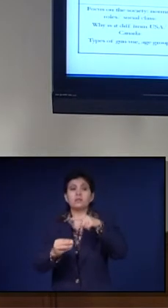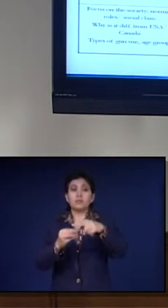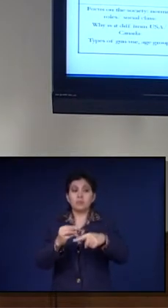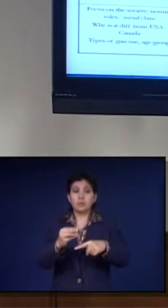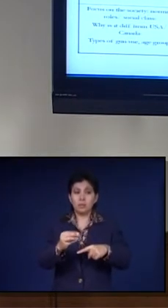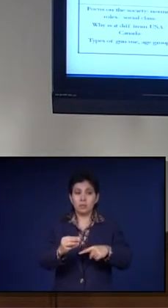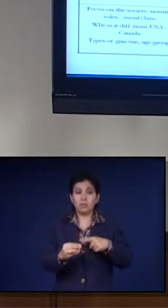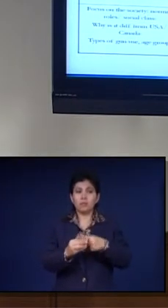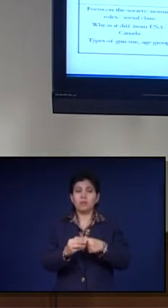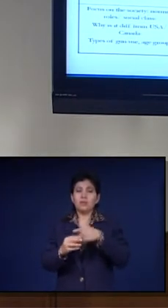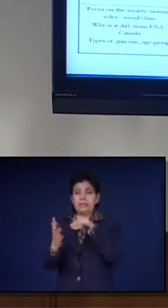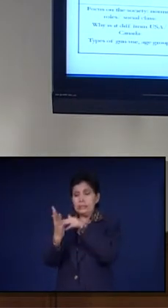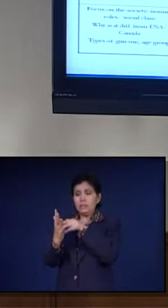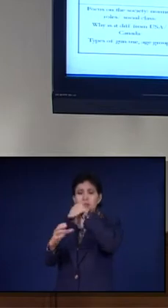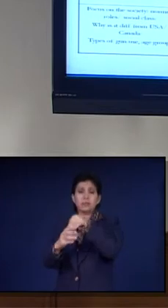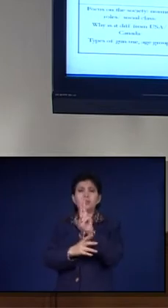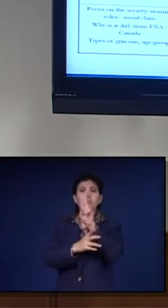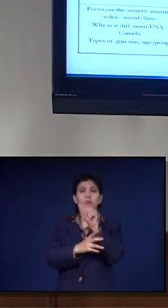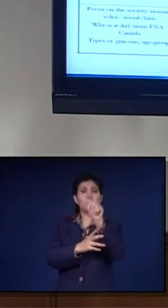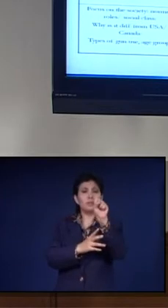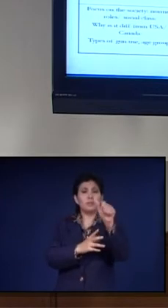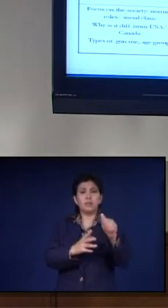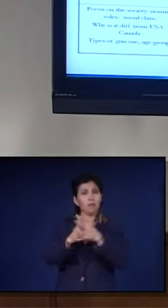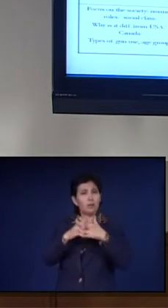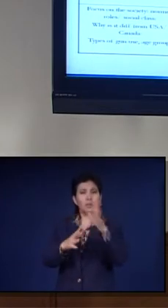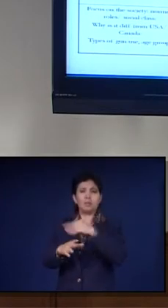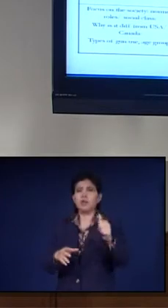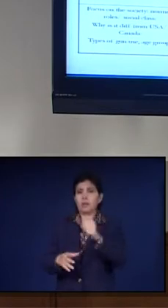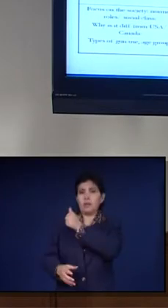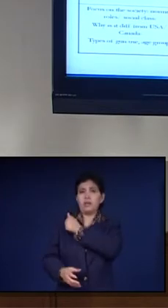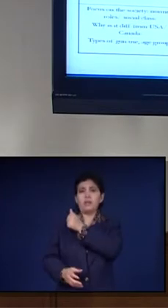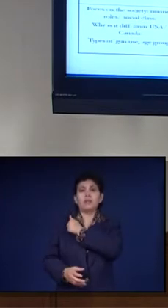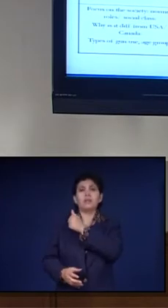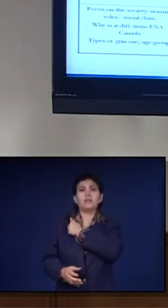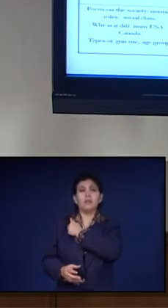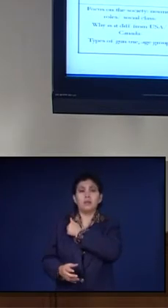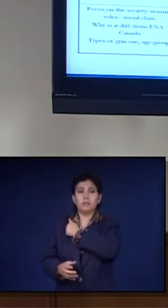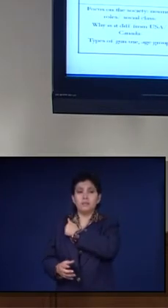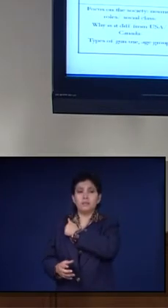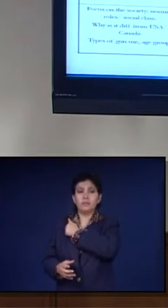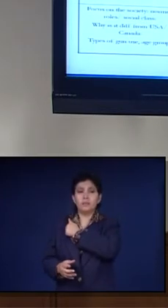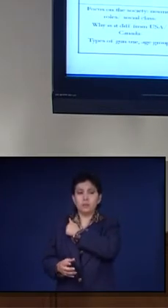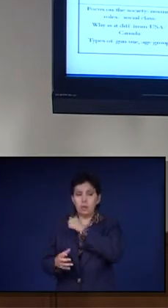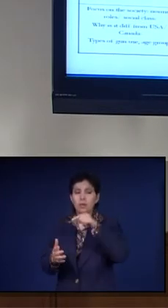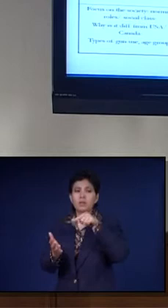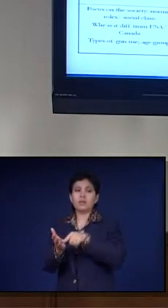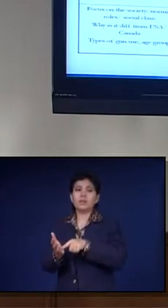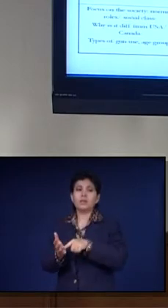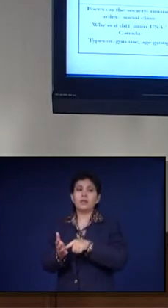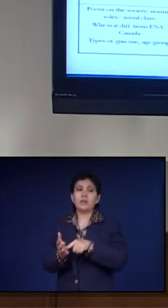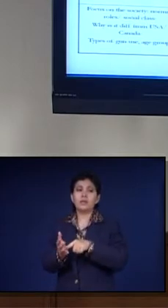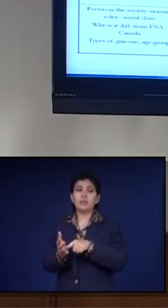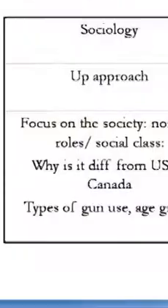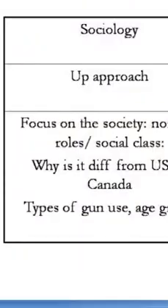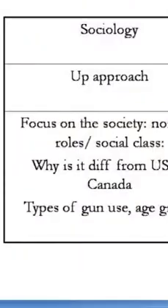in USA and also Canada. Okay, it doesn't happen in Malaysia because it's against the law. Okay, the